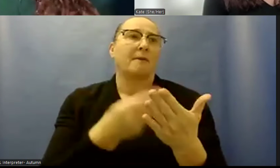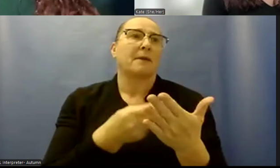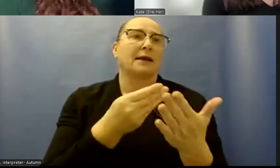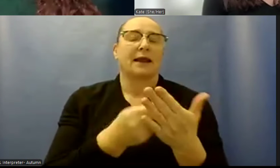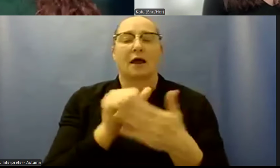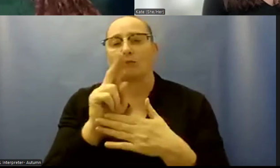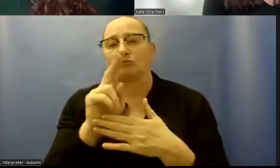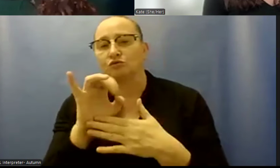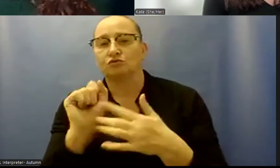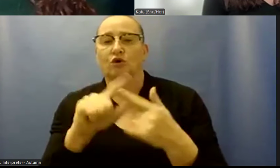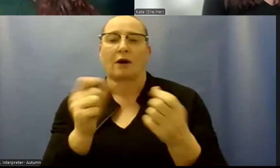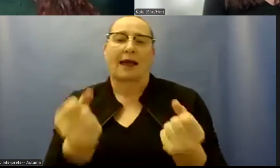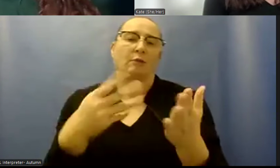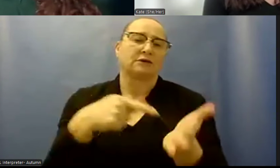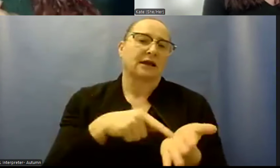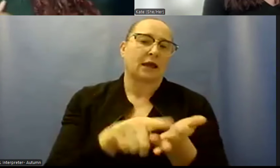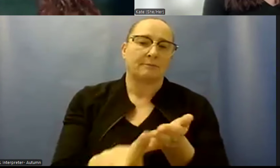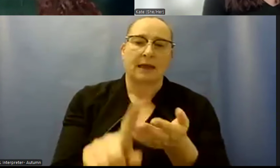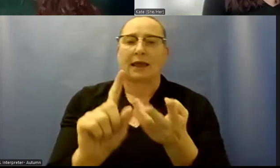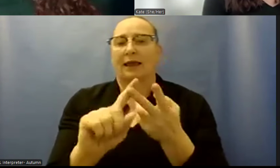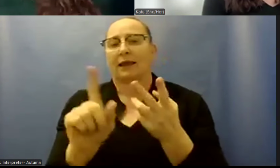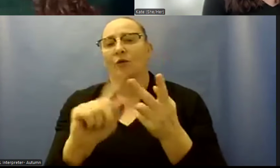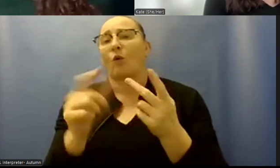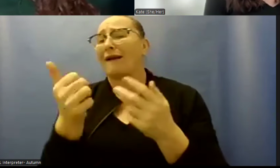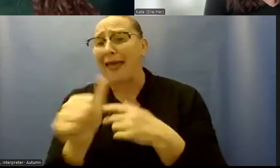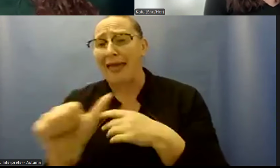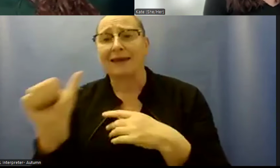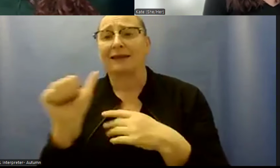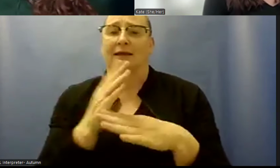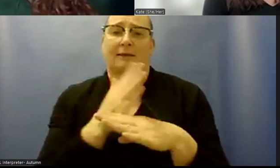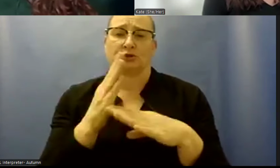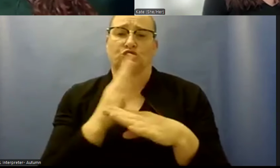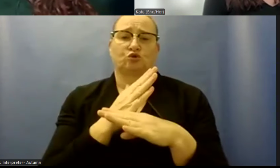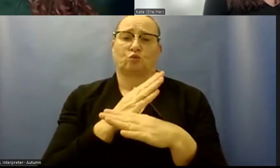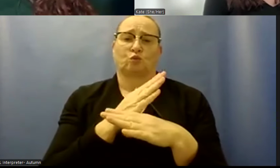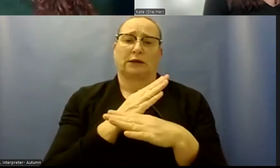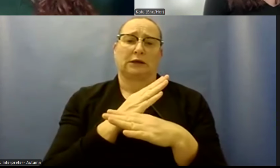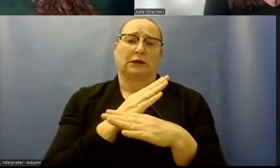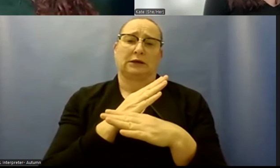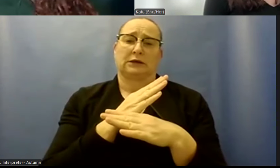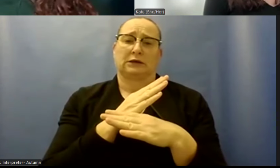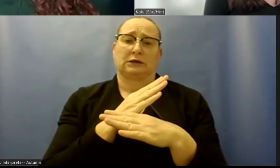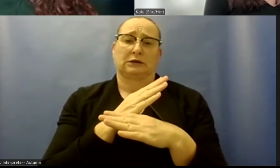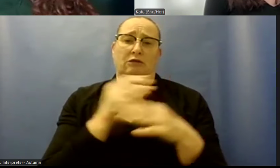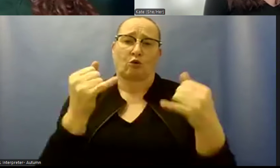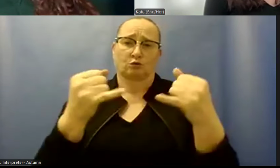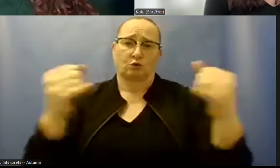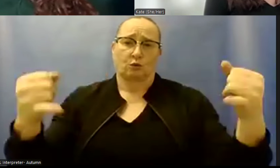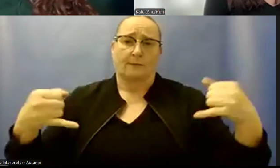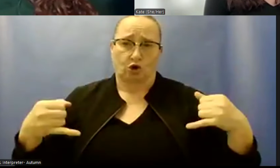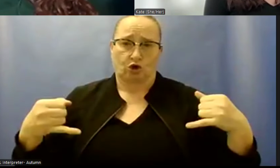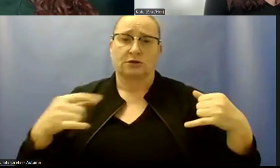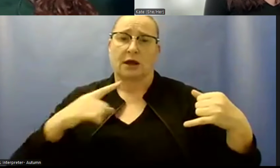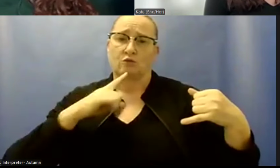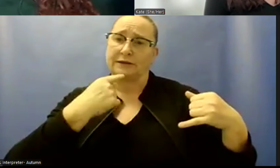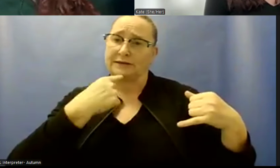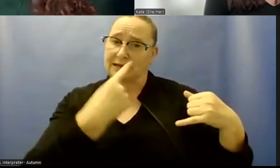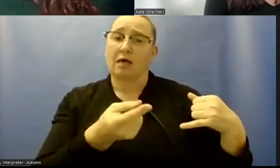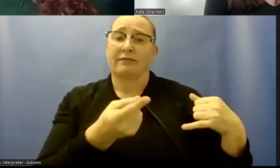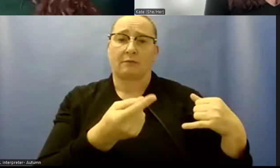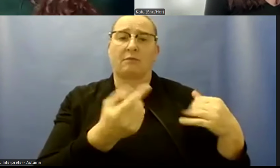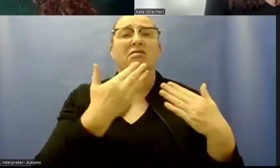abuse or through how much I get paid or anything Yeah. between those perimeters. So I would Yeah. really tell them like